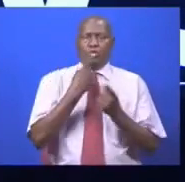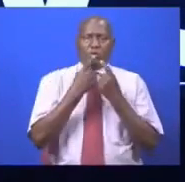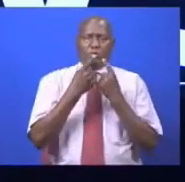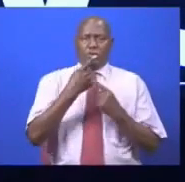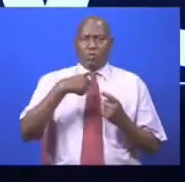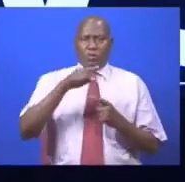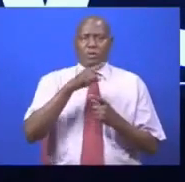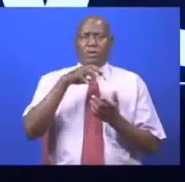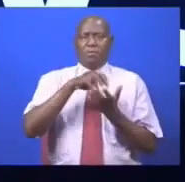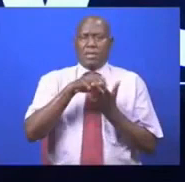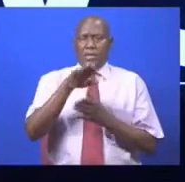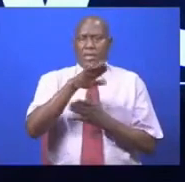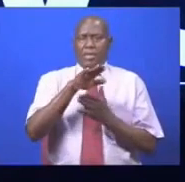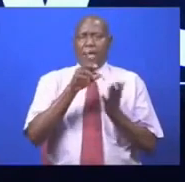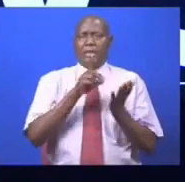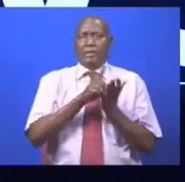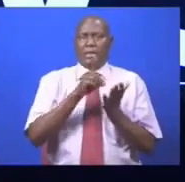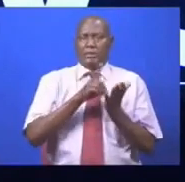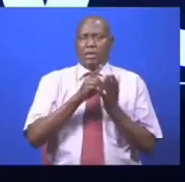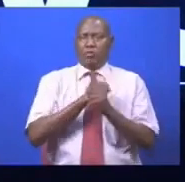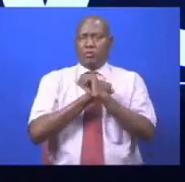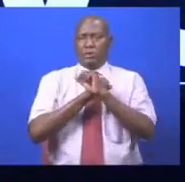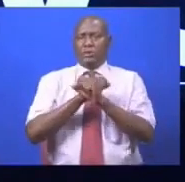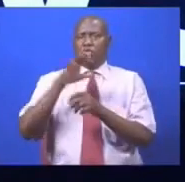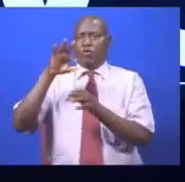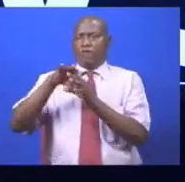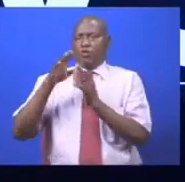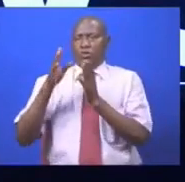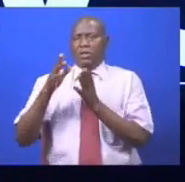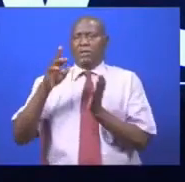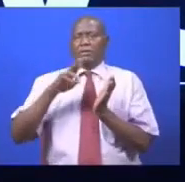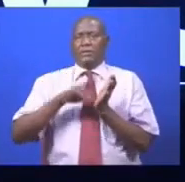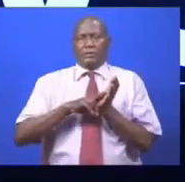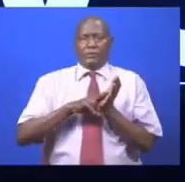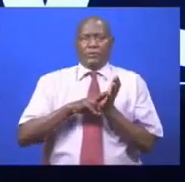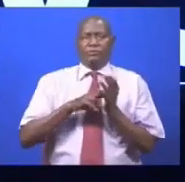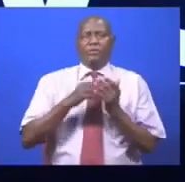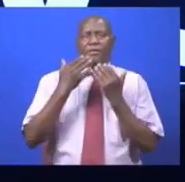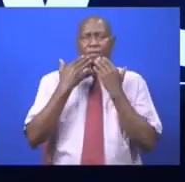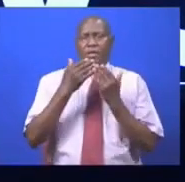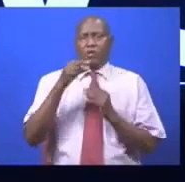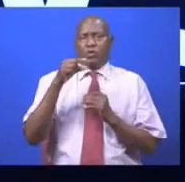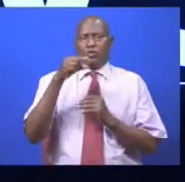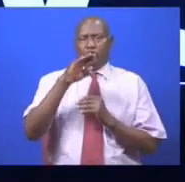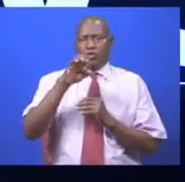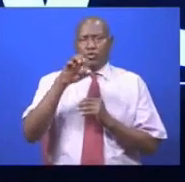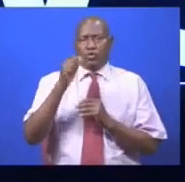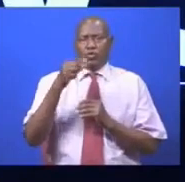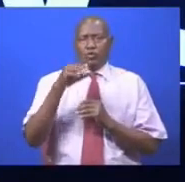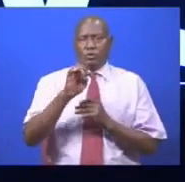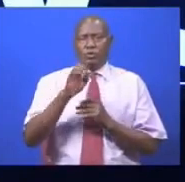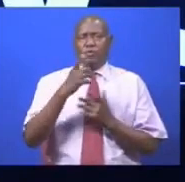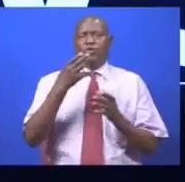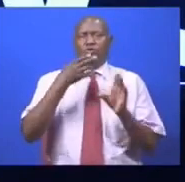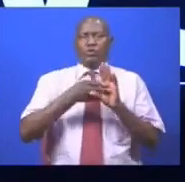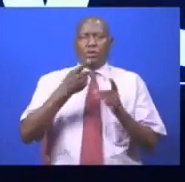us regarding matters of data protection and voter registration. Thank you, George, for joining us. Now, let's start with first explaining